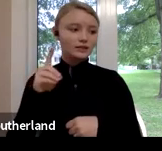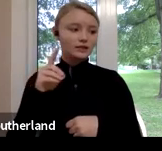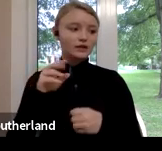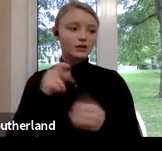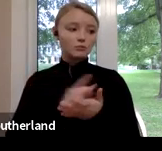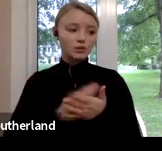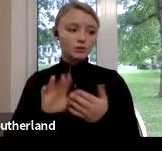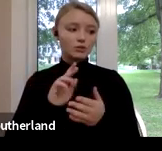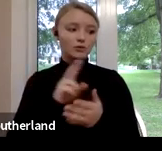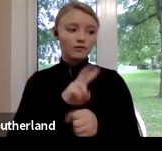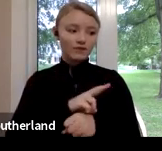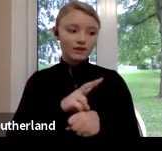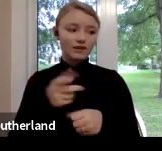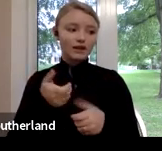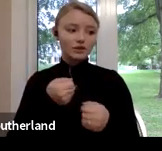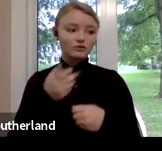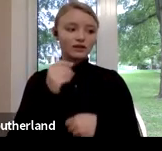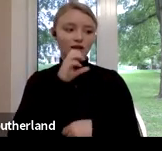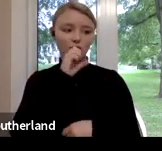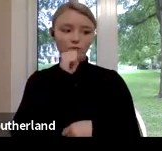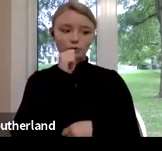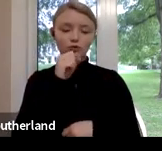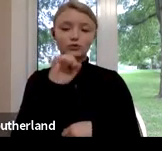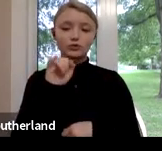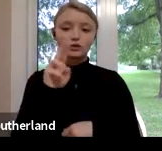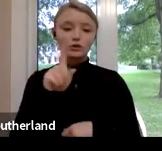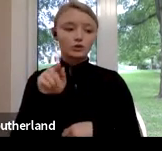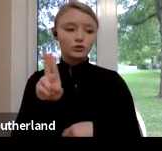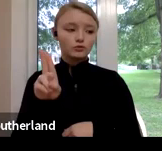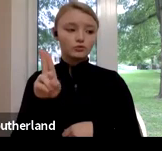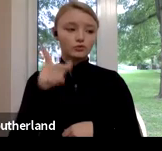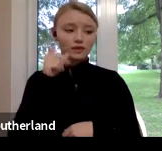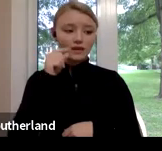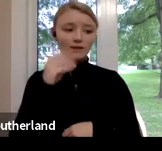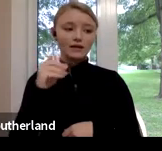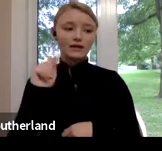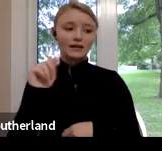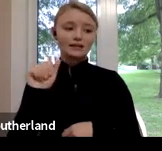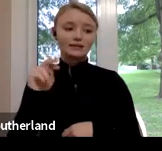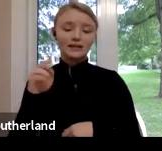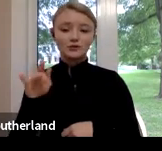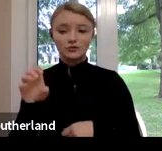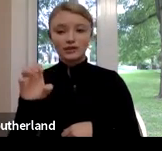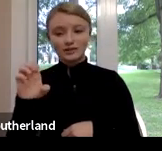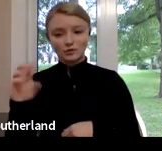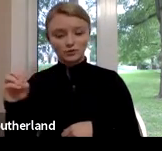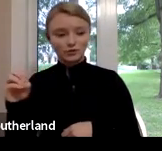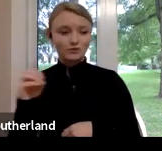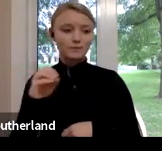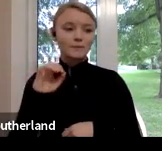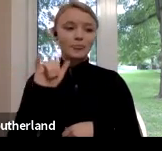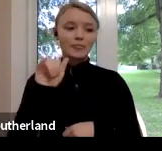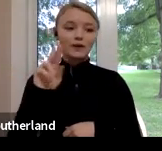oils. Yuzu is an oil that you cannot get by itself in Young Living. It's only used for Ningxia